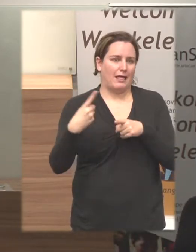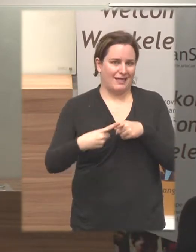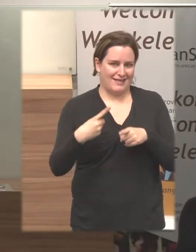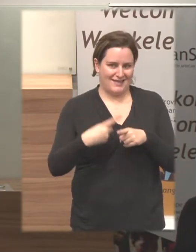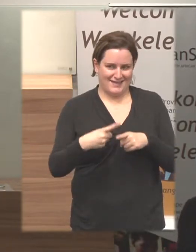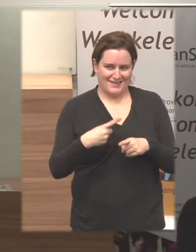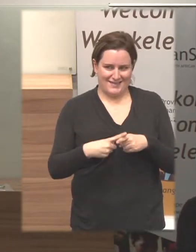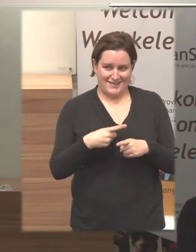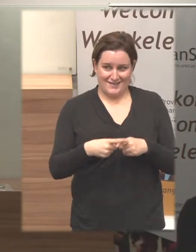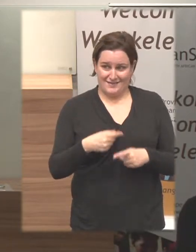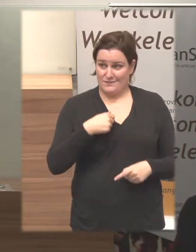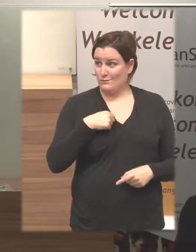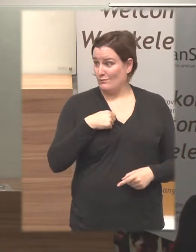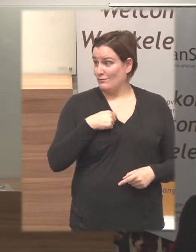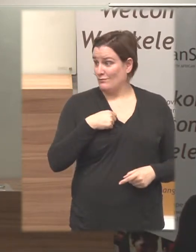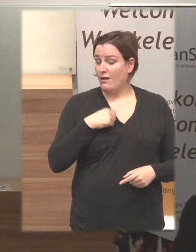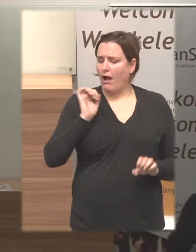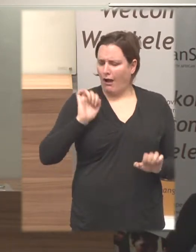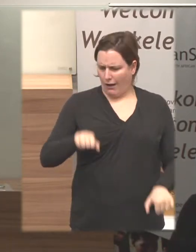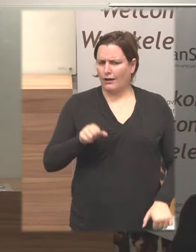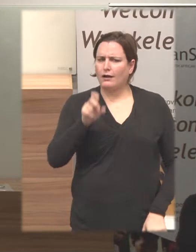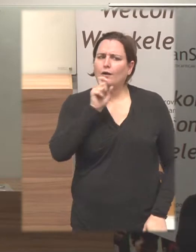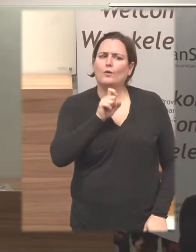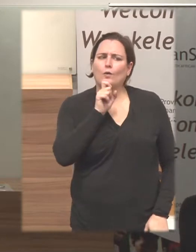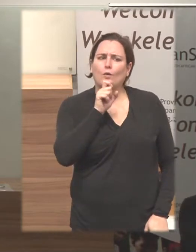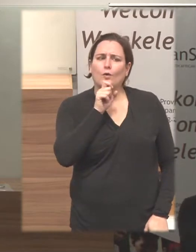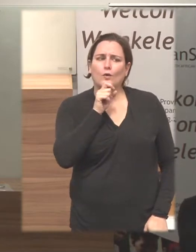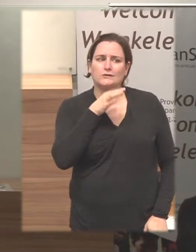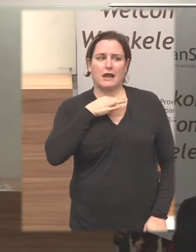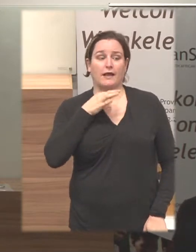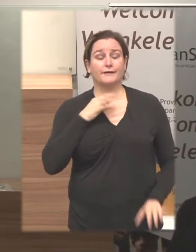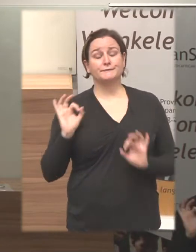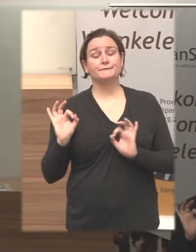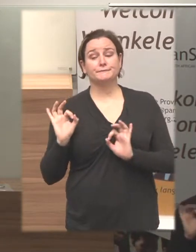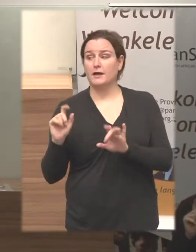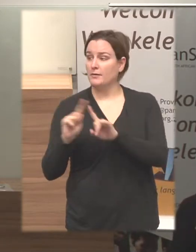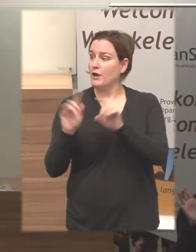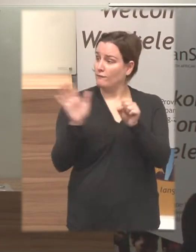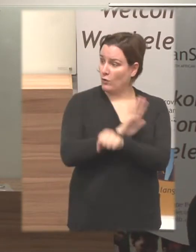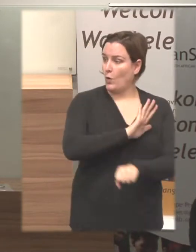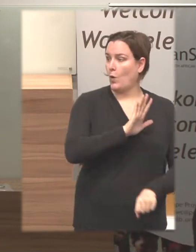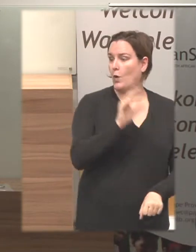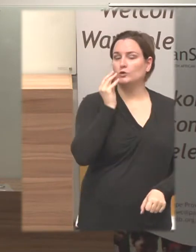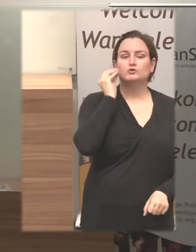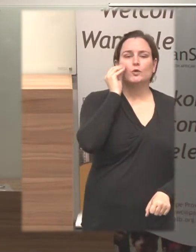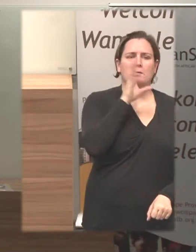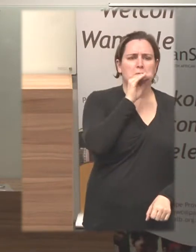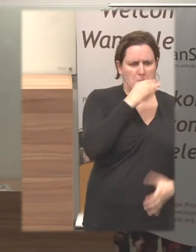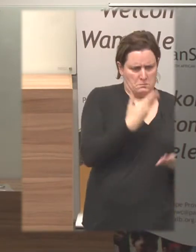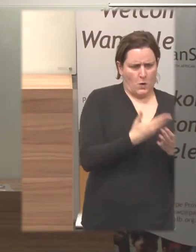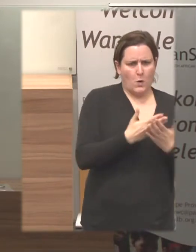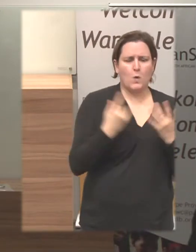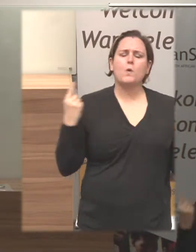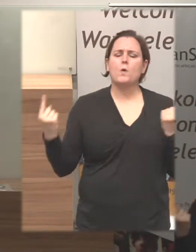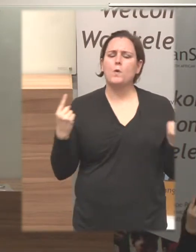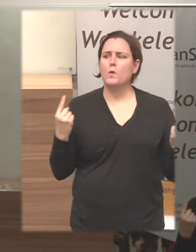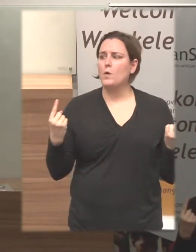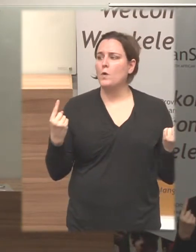can speak with a Model C accent. She can also speak isiZulu fluently, and she can